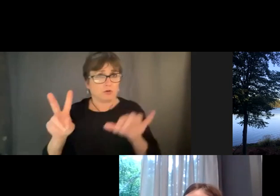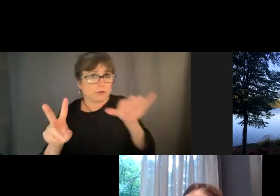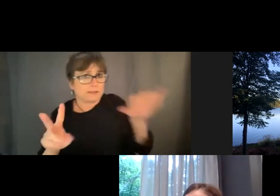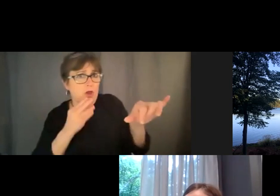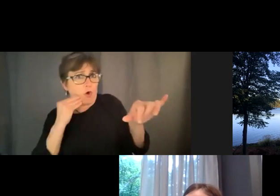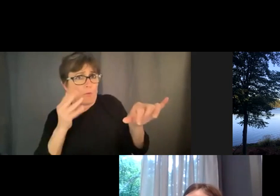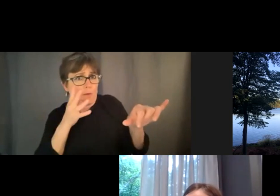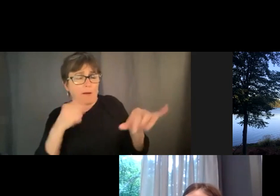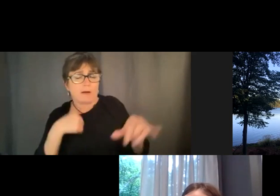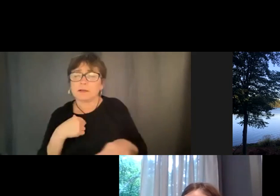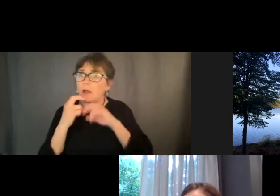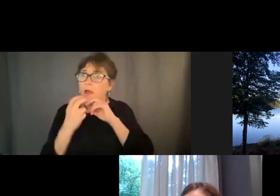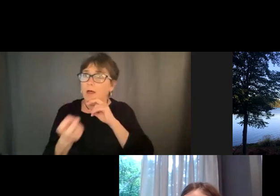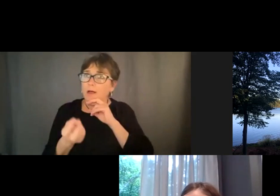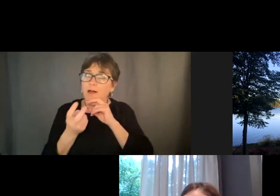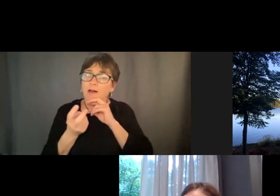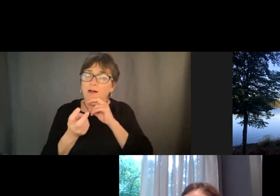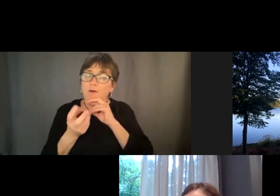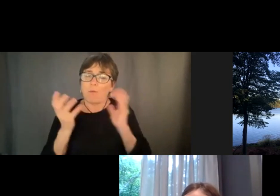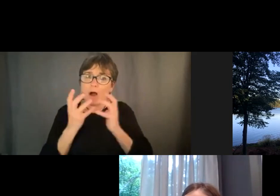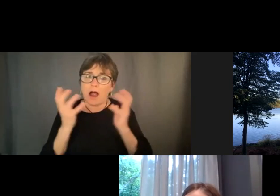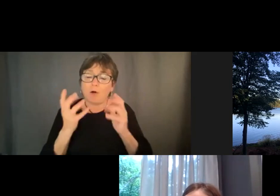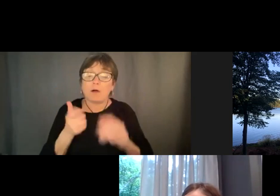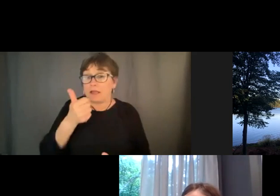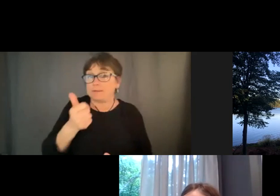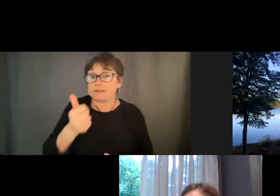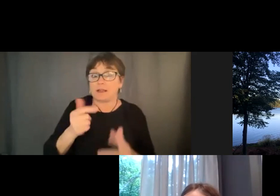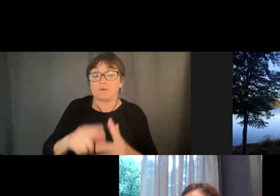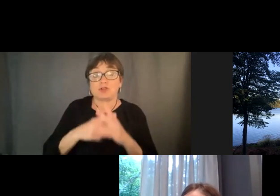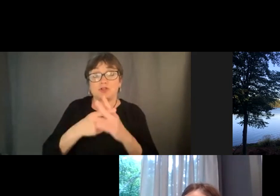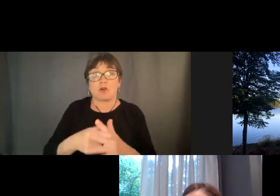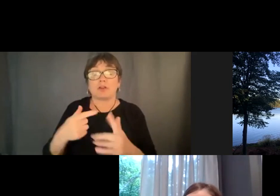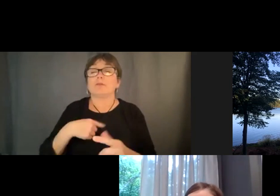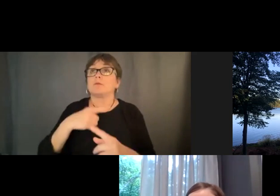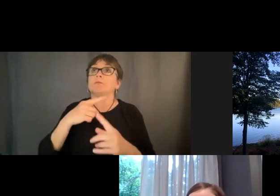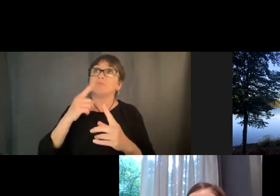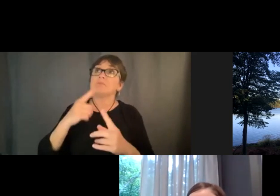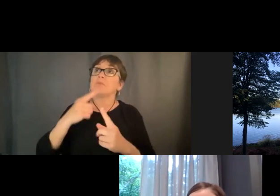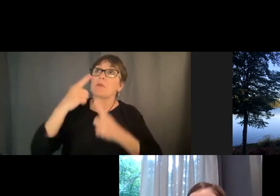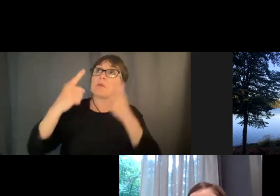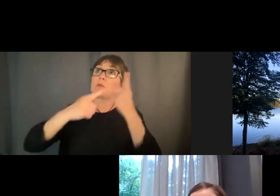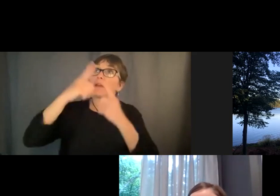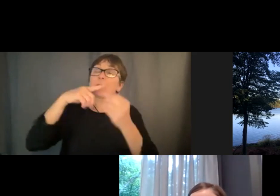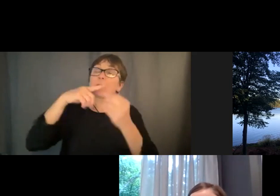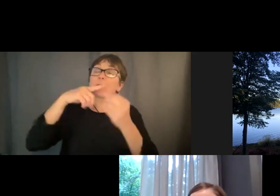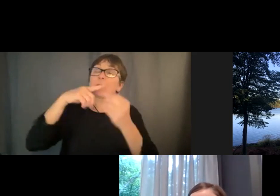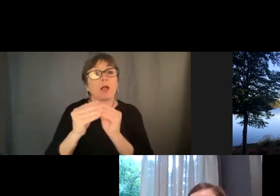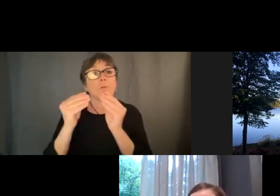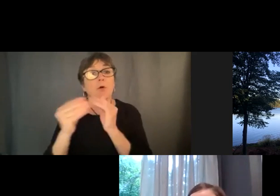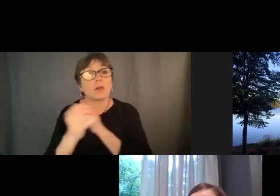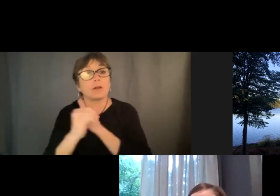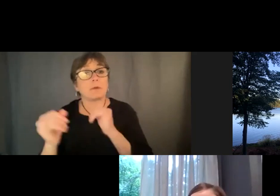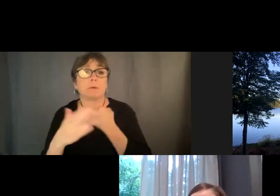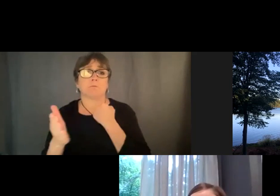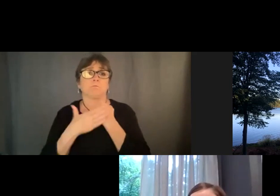like, wow. So it was like he on his own kind of started to branch off and realize, and it was great to hear me to just stay back, Mom. You don't